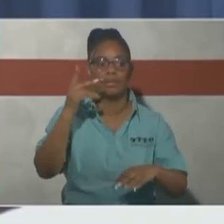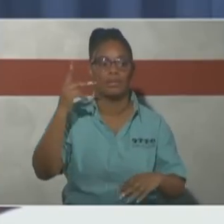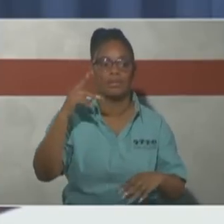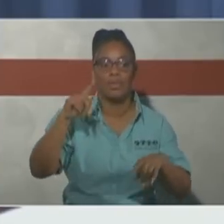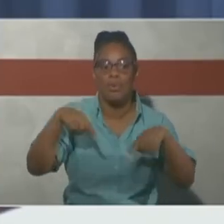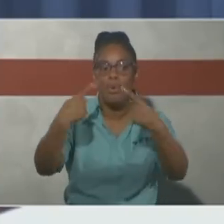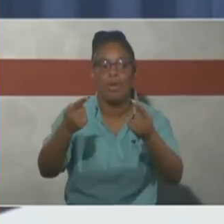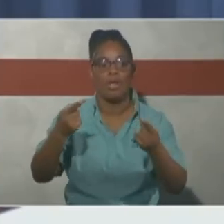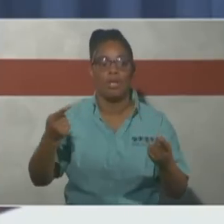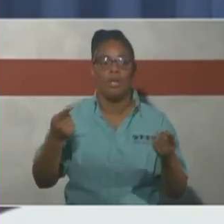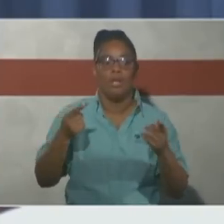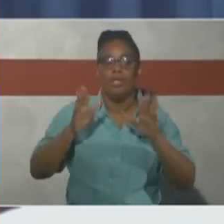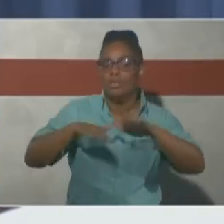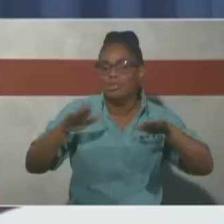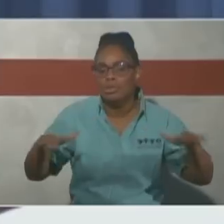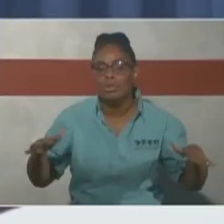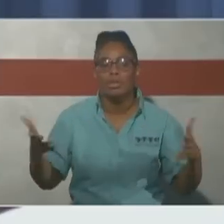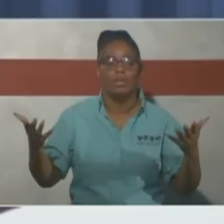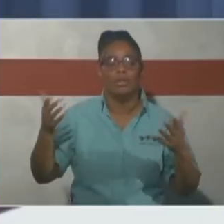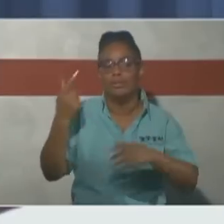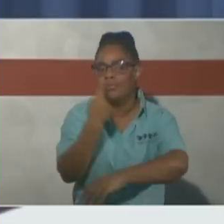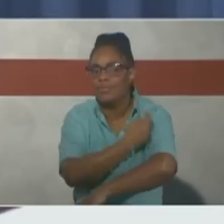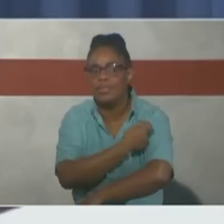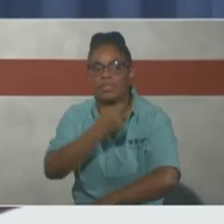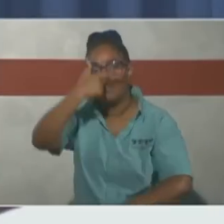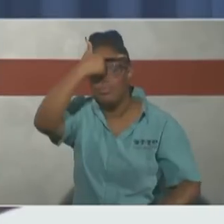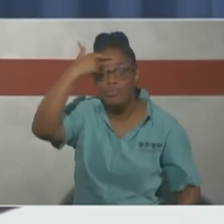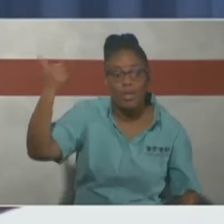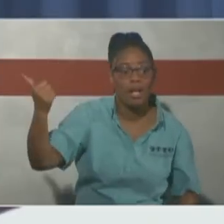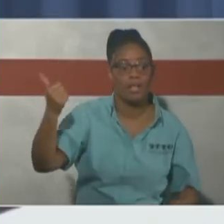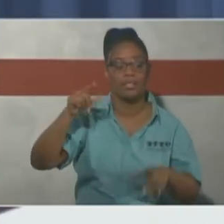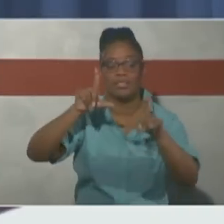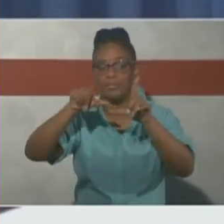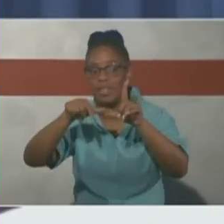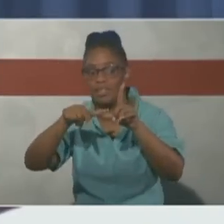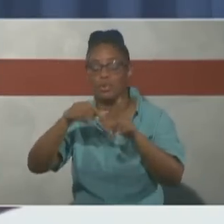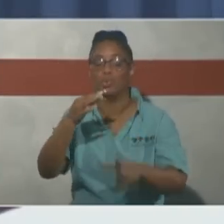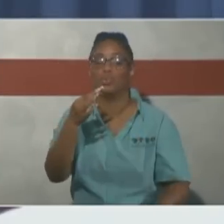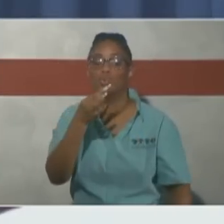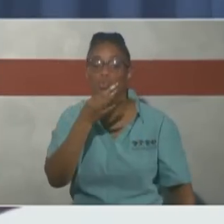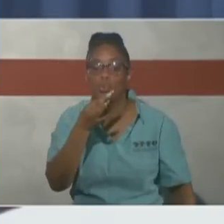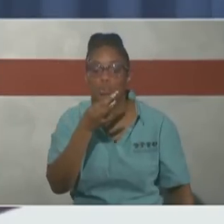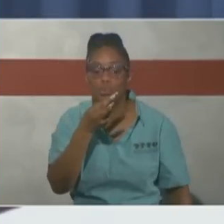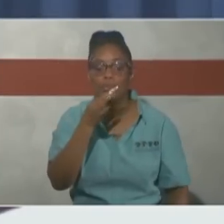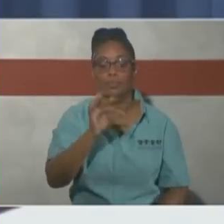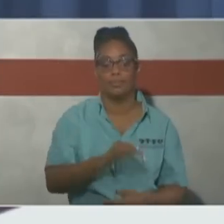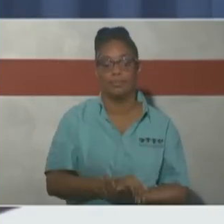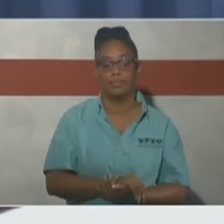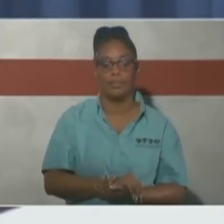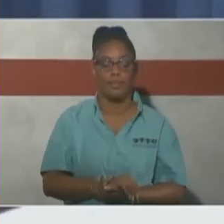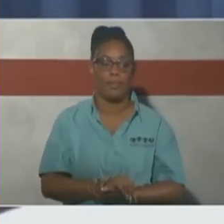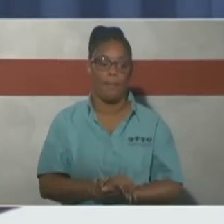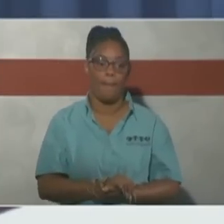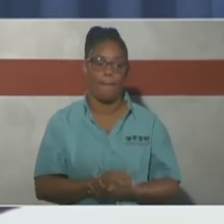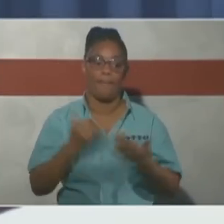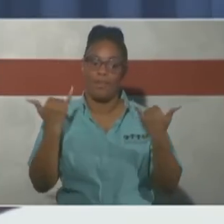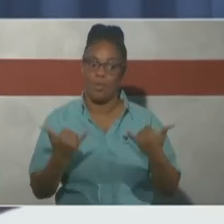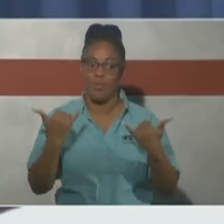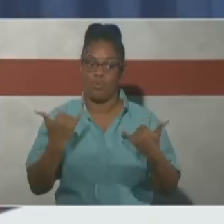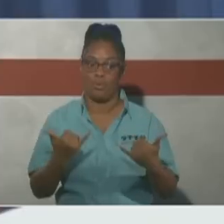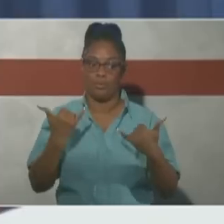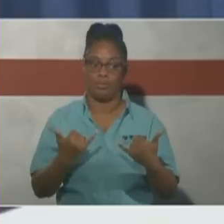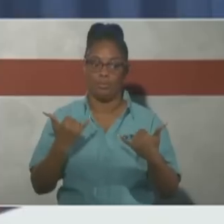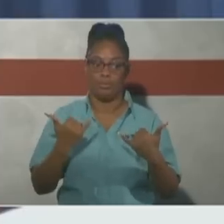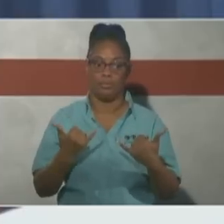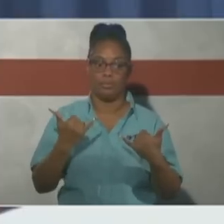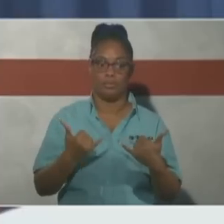pediatric doses, which were expiring in October 2022. In those days, we were having press